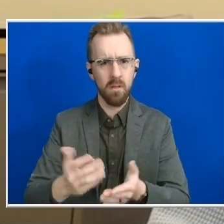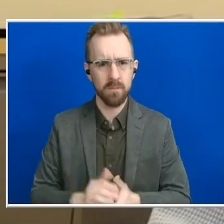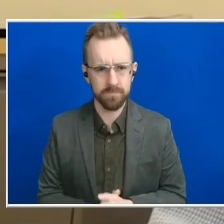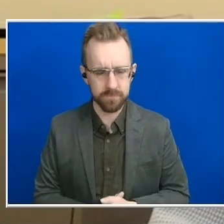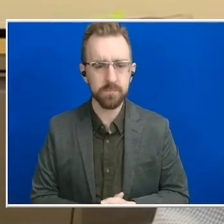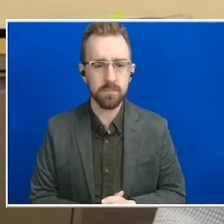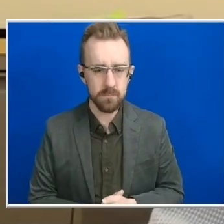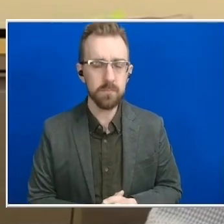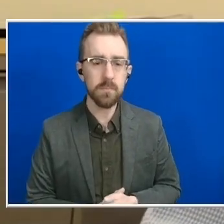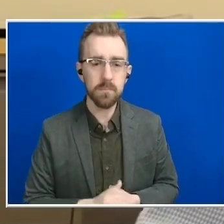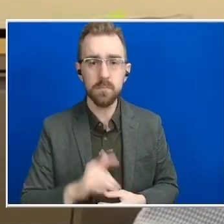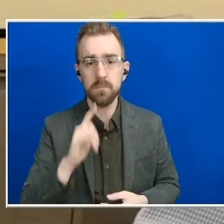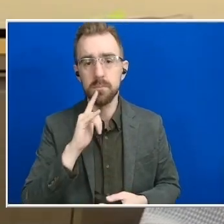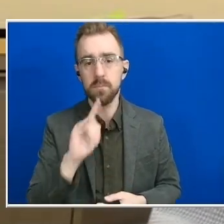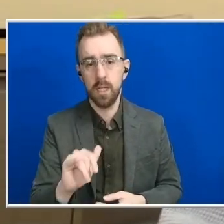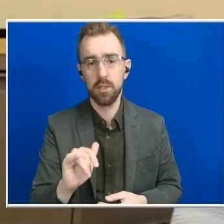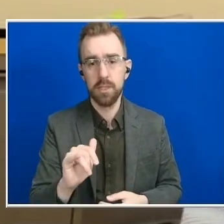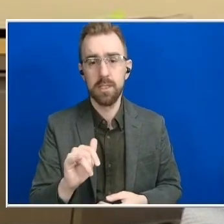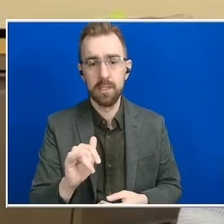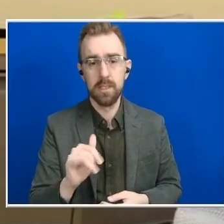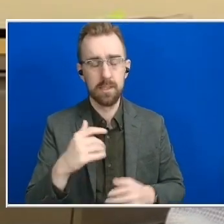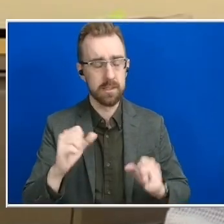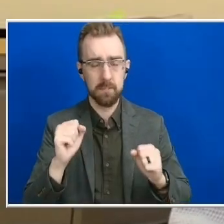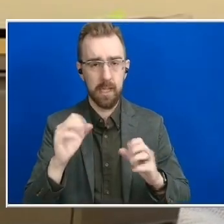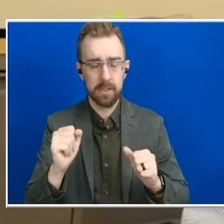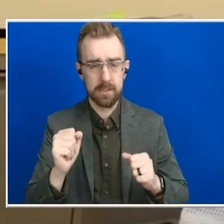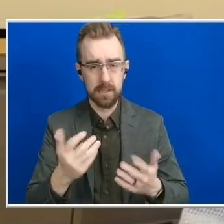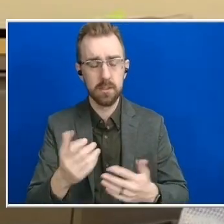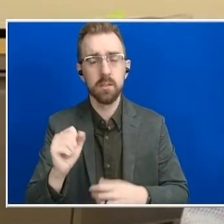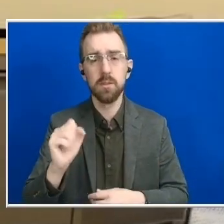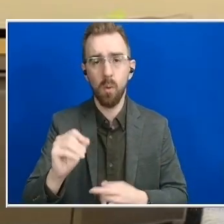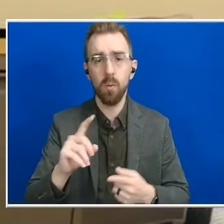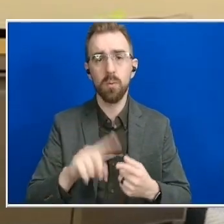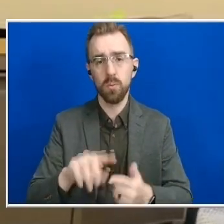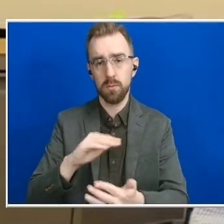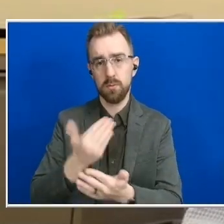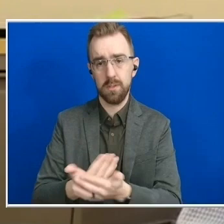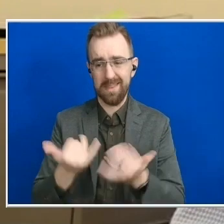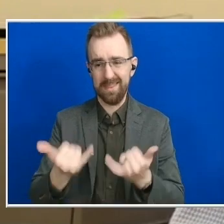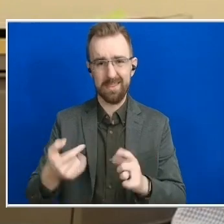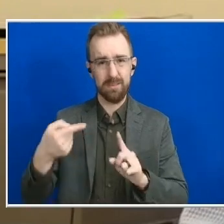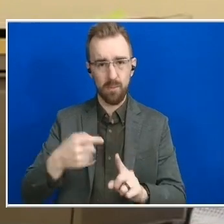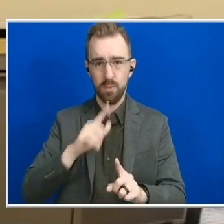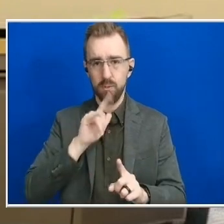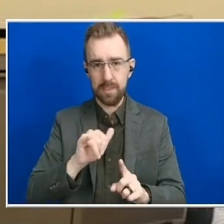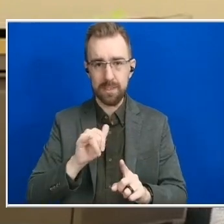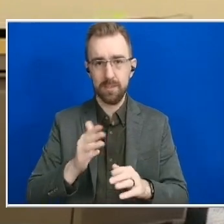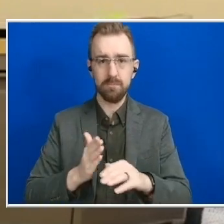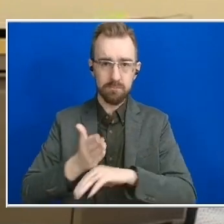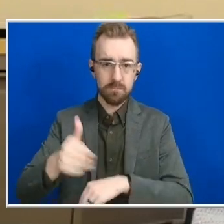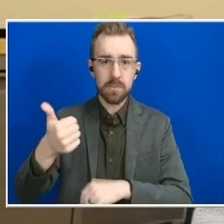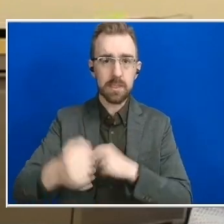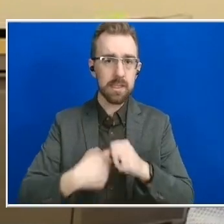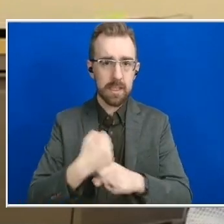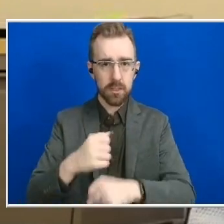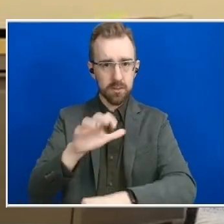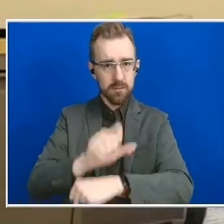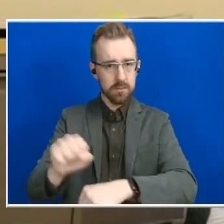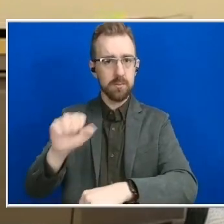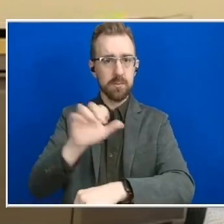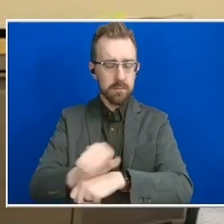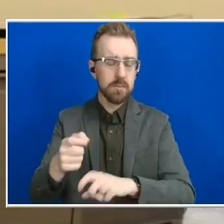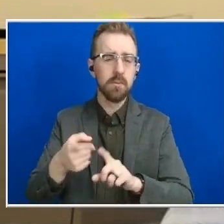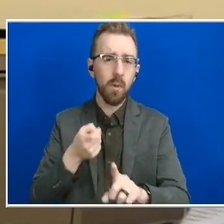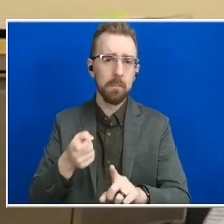It's actually amazing. So to get to this point has really been over a decade of effort from the people